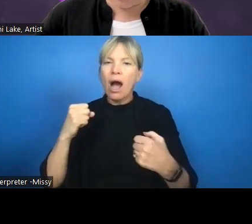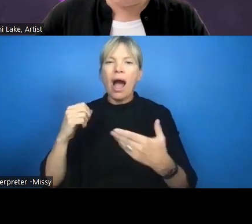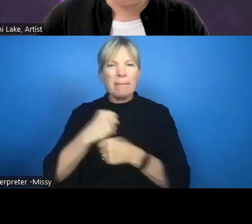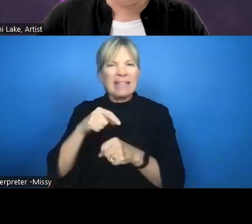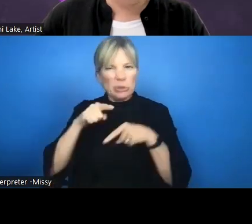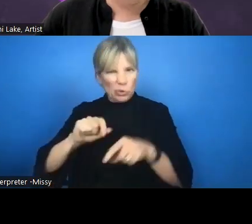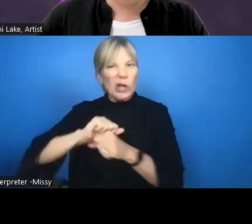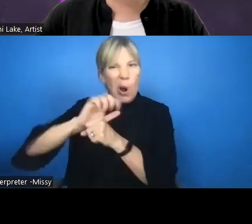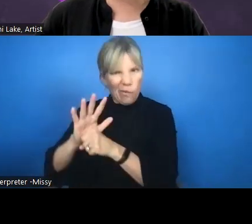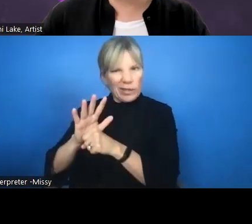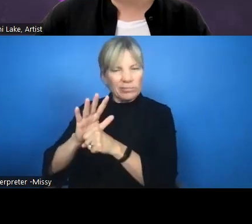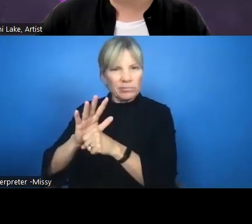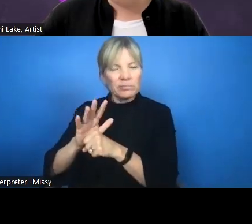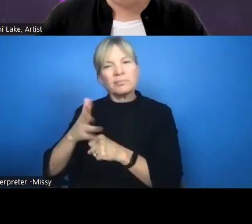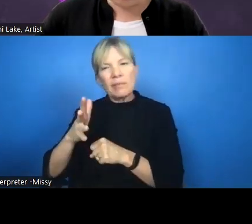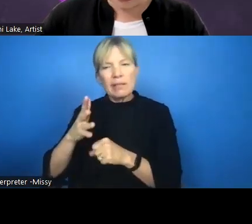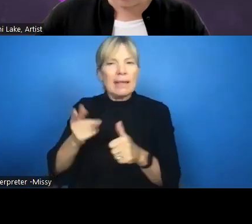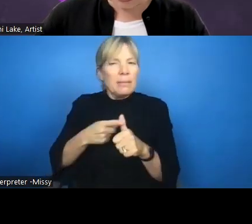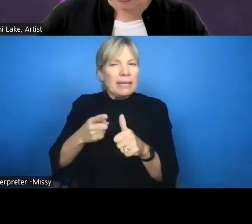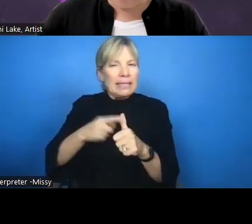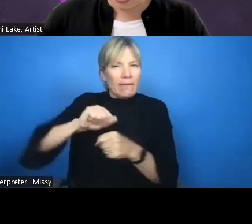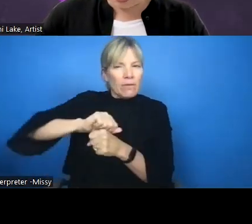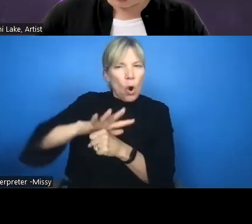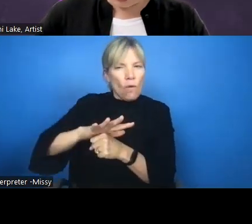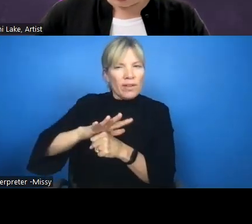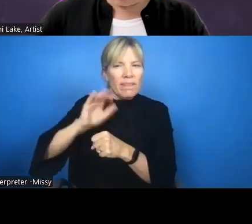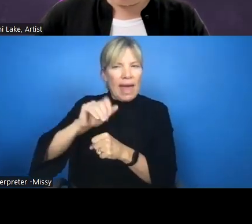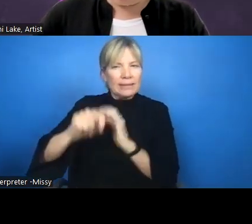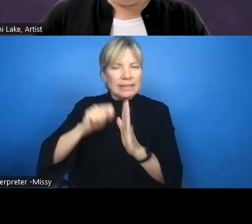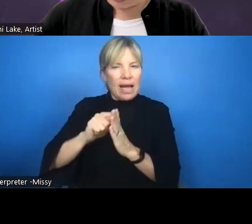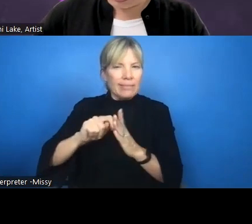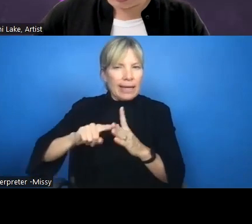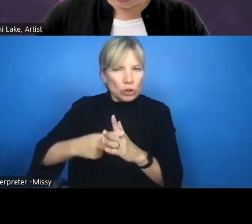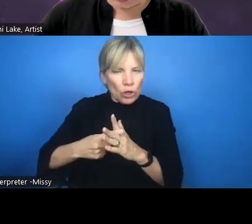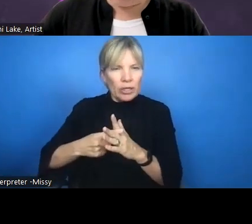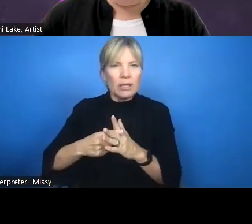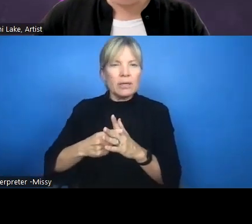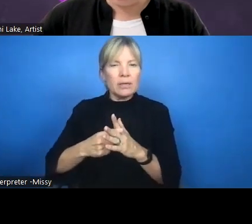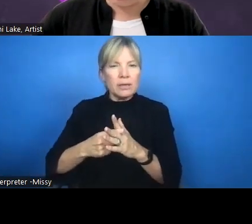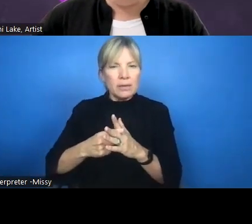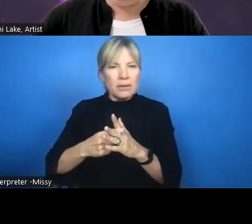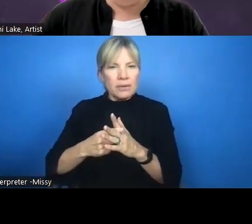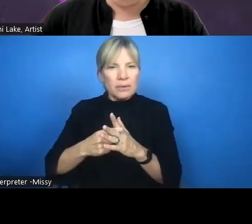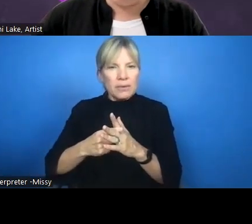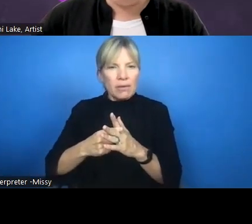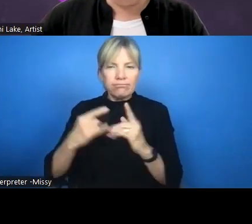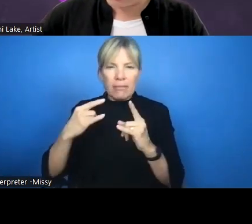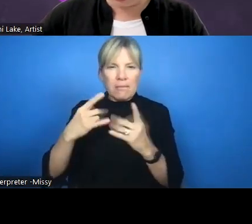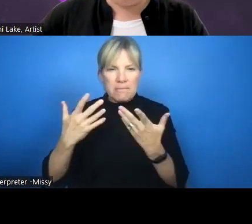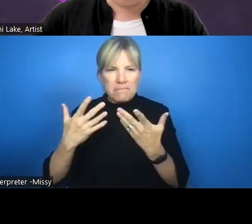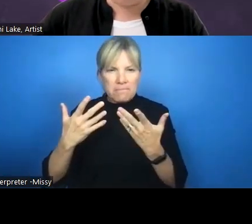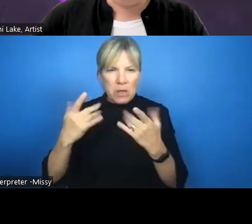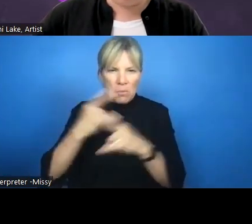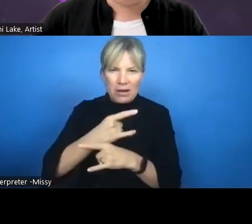COVID, the kind of like a beginning of the COVID time. Ironically, that pandemic made me